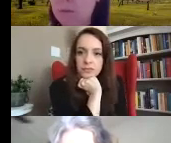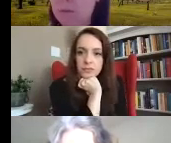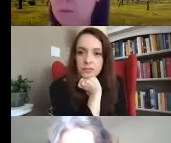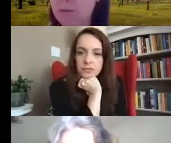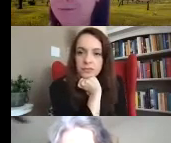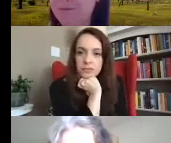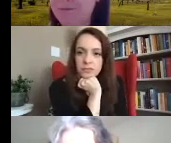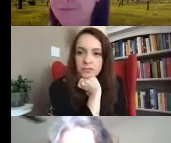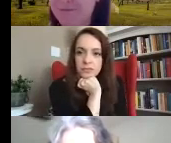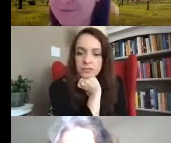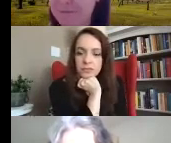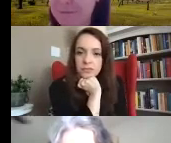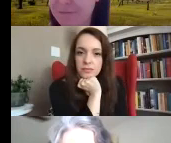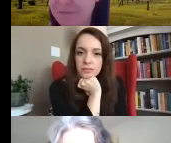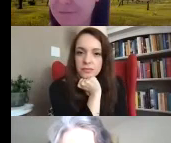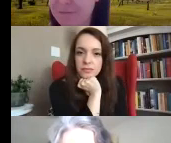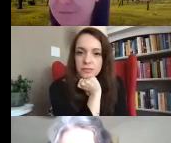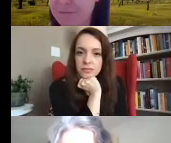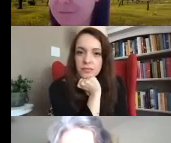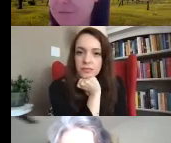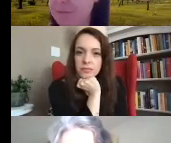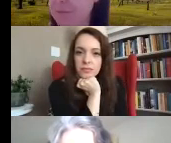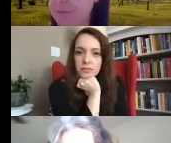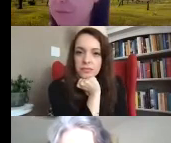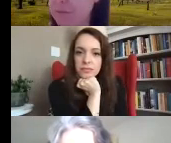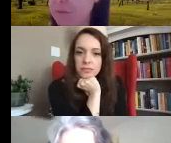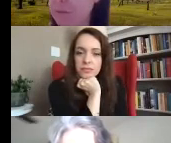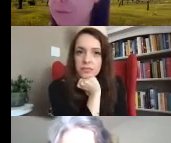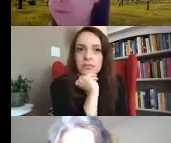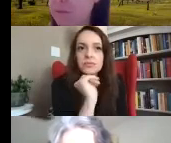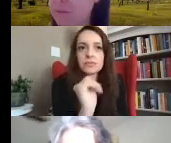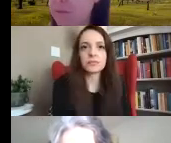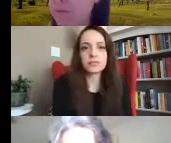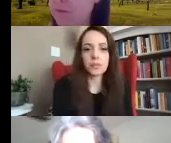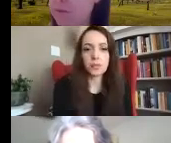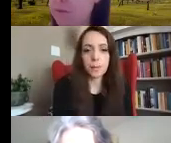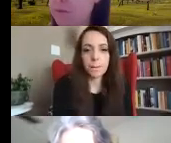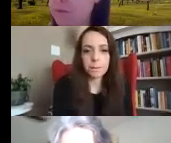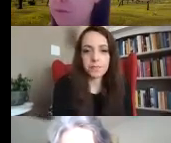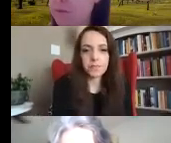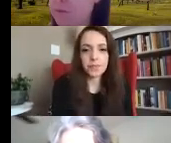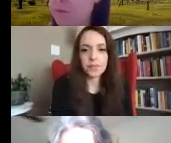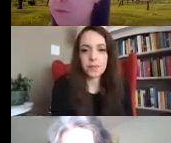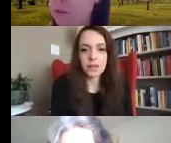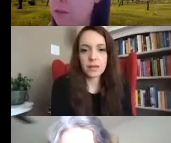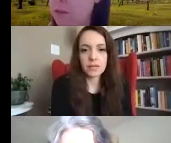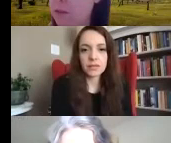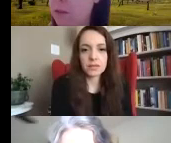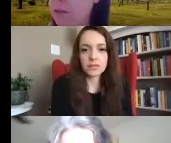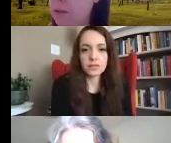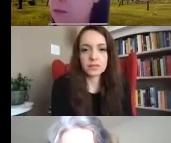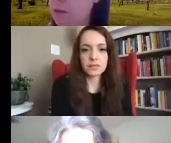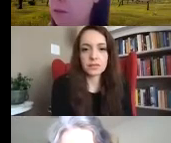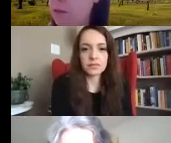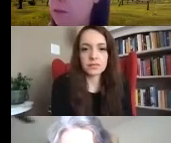where they say, well, on that particular graft, but a particular thing I'd like you to notice is that as it had